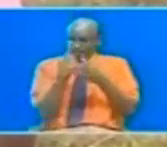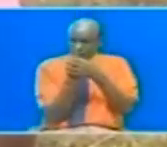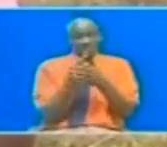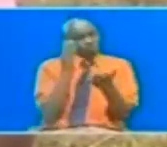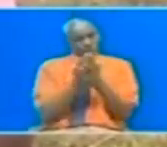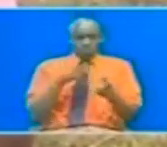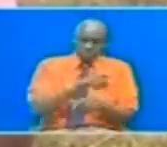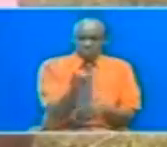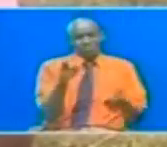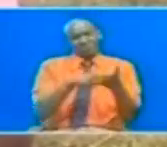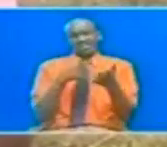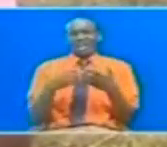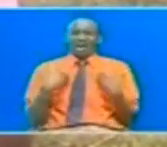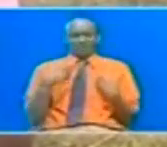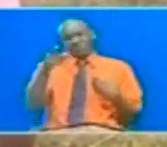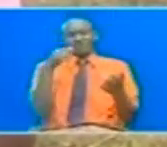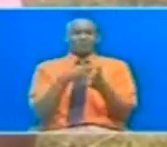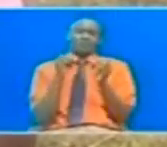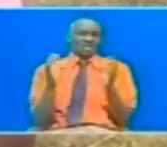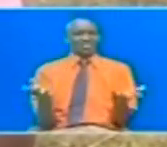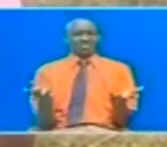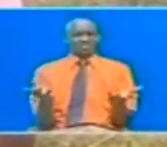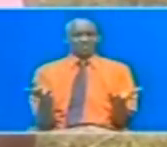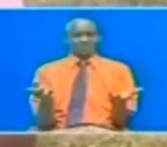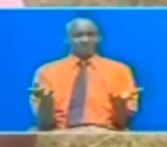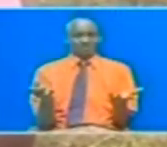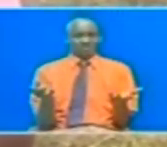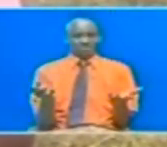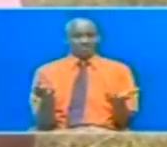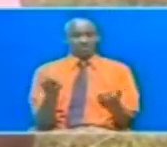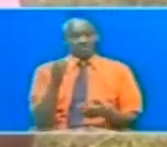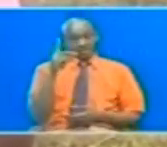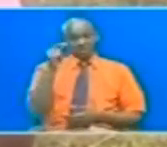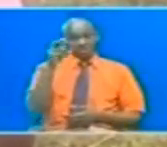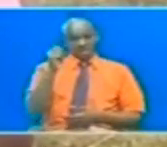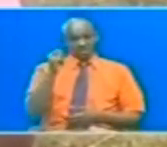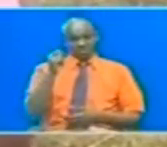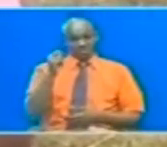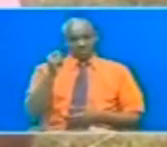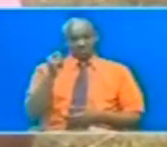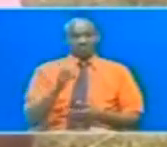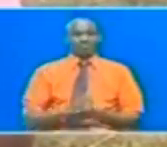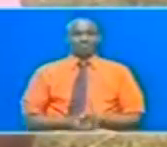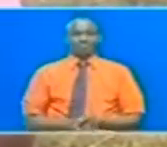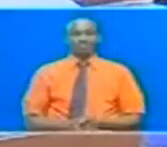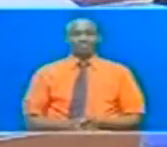businessman in a feud that he wasn't involved in. Fred Muturi, KTN, Shangoi, Transmara.